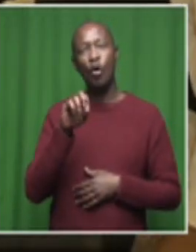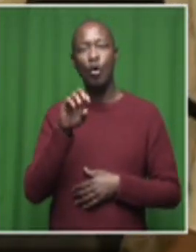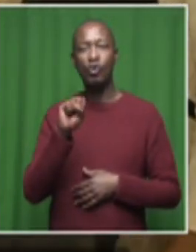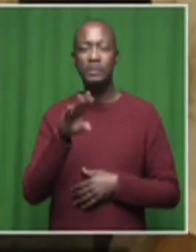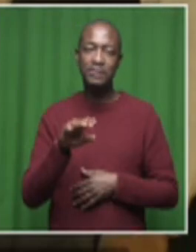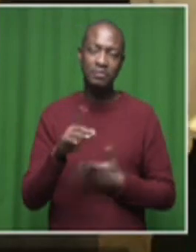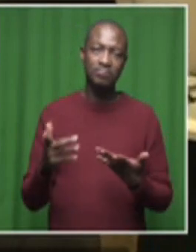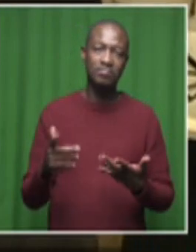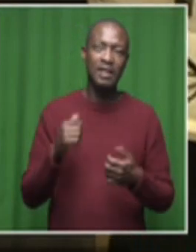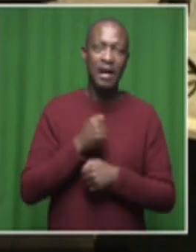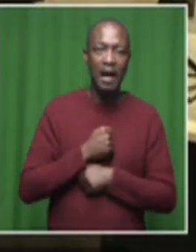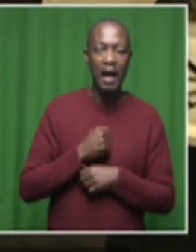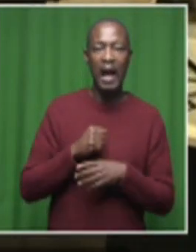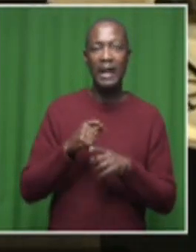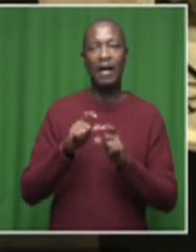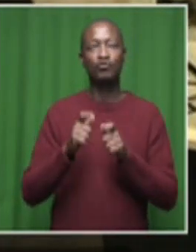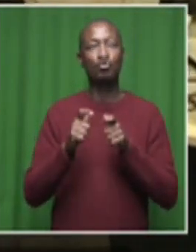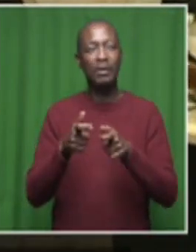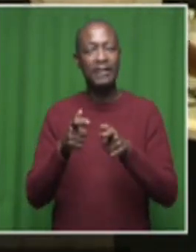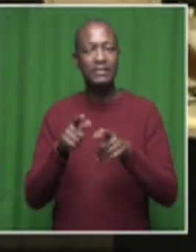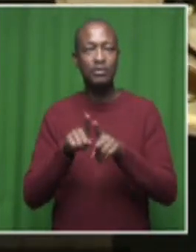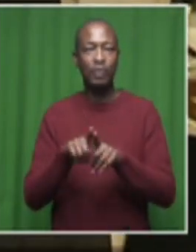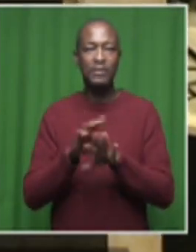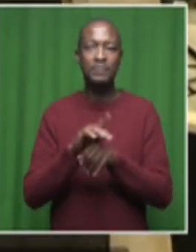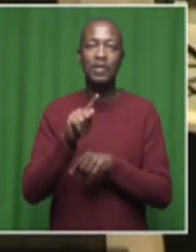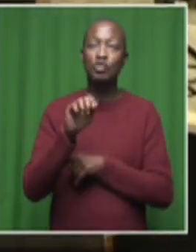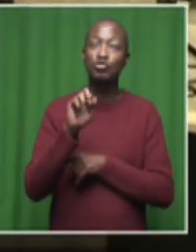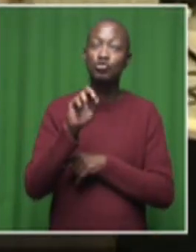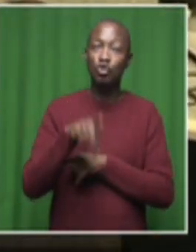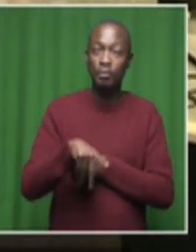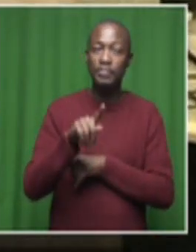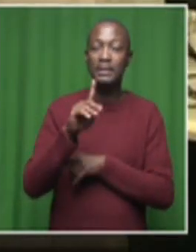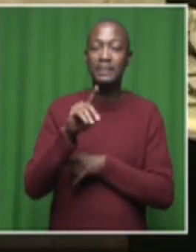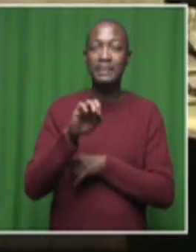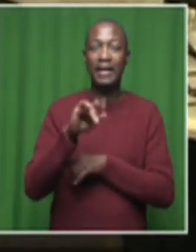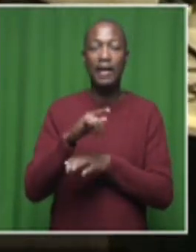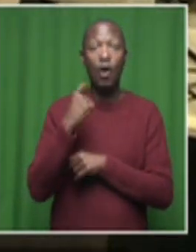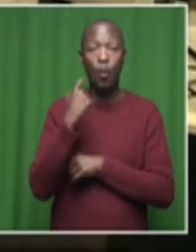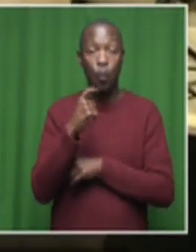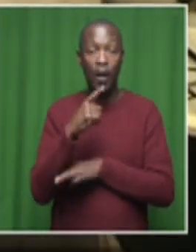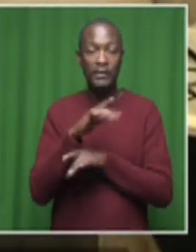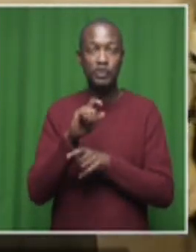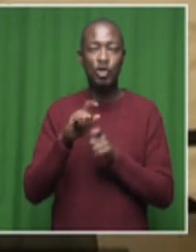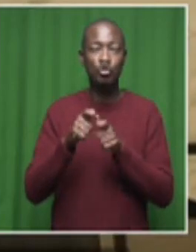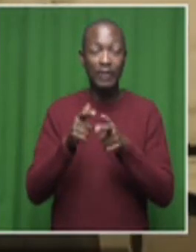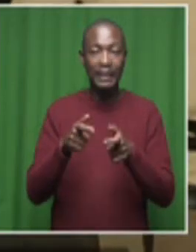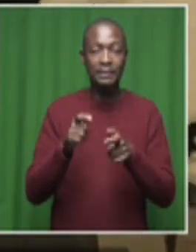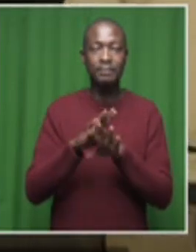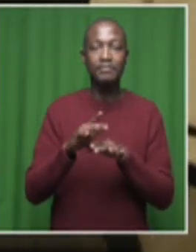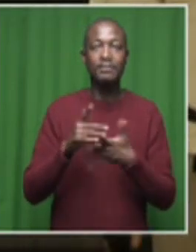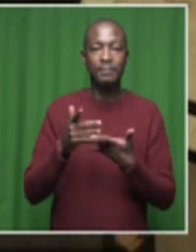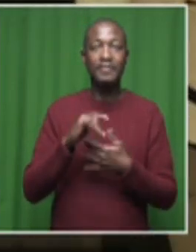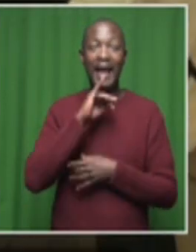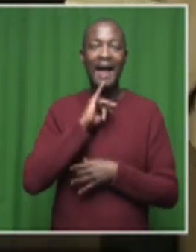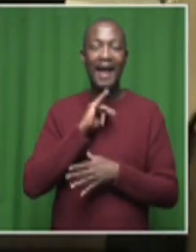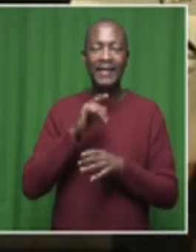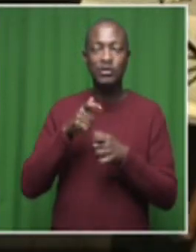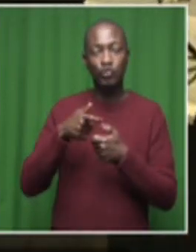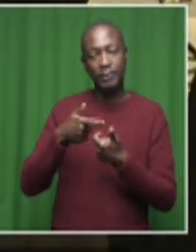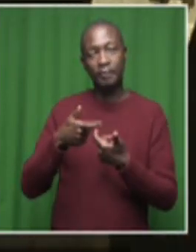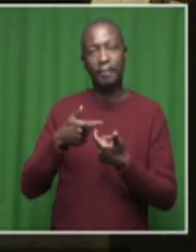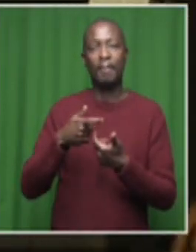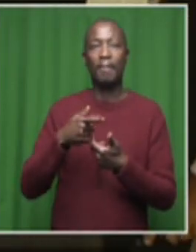I love chocolate as well. I love the Top Deck type of chocolate. I love white chocolate as well. Ice cream is also another one of my favorites.